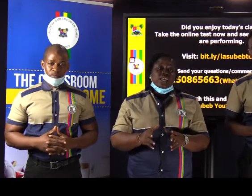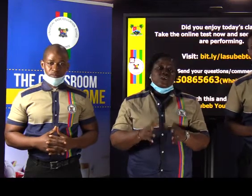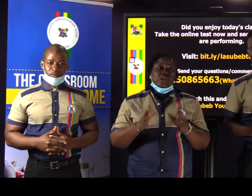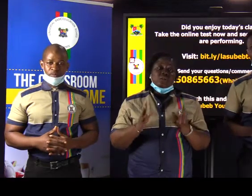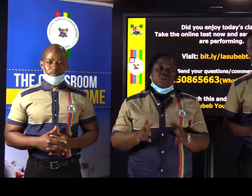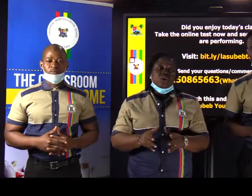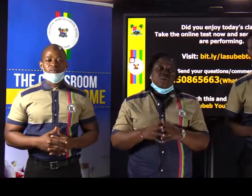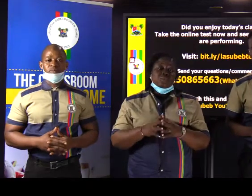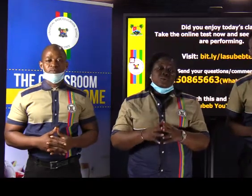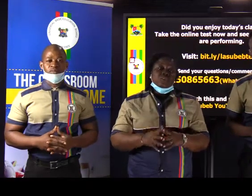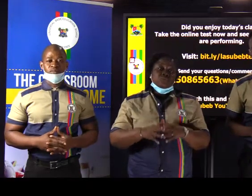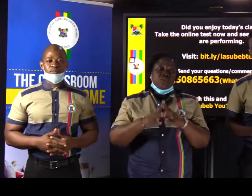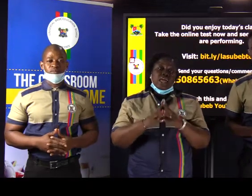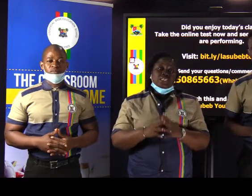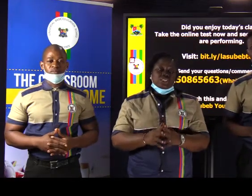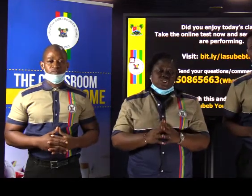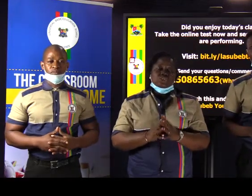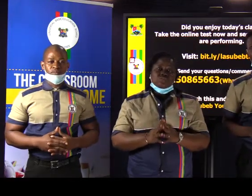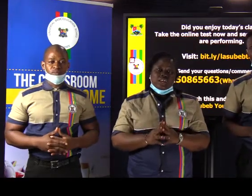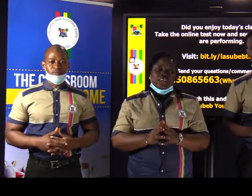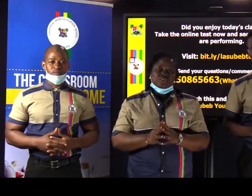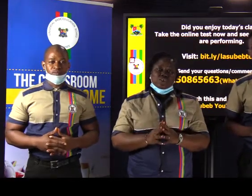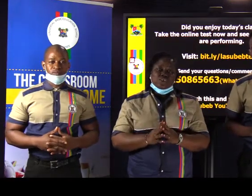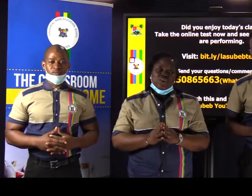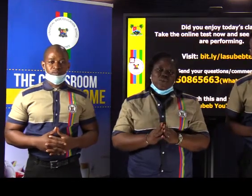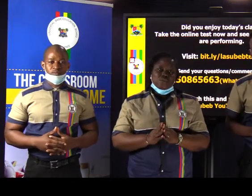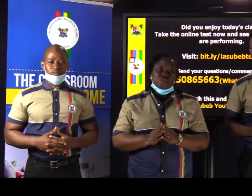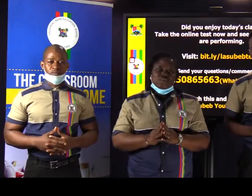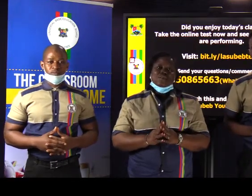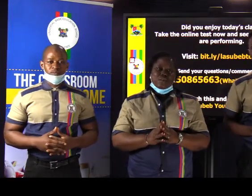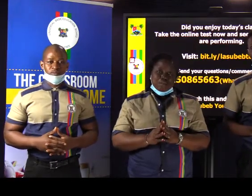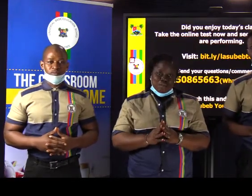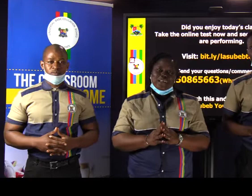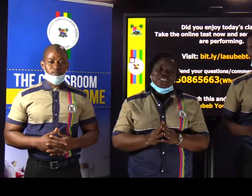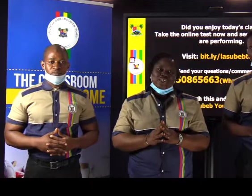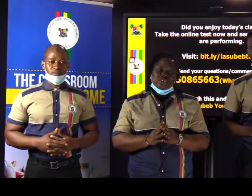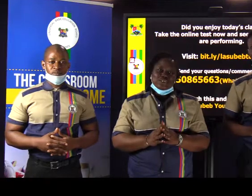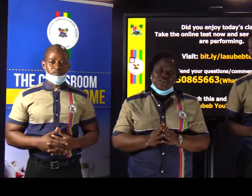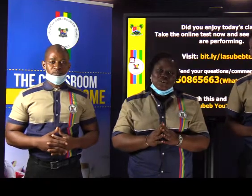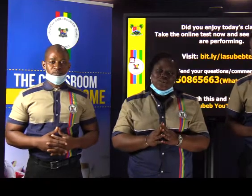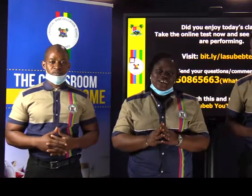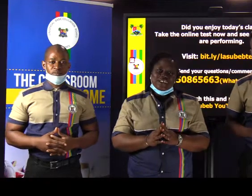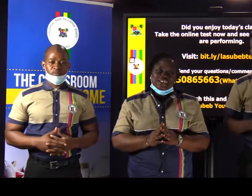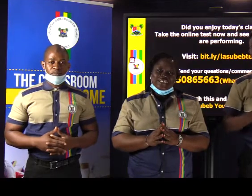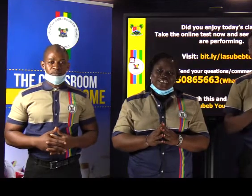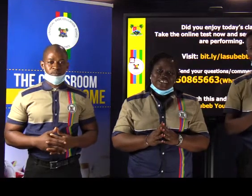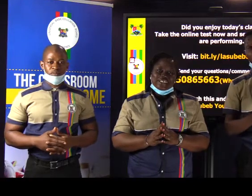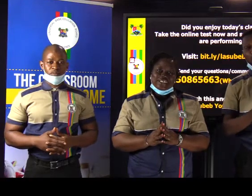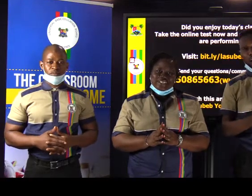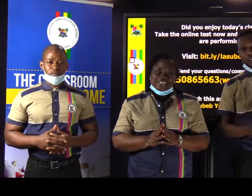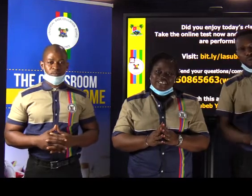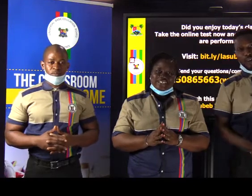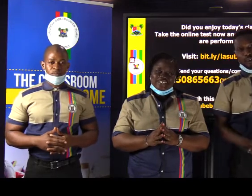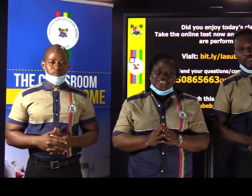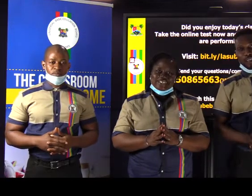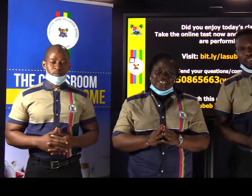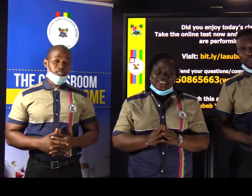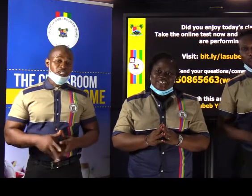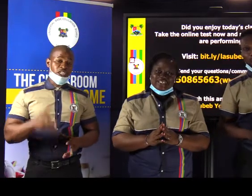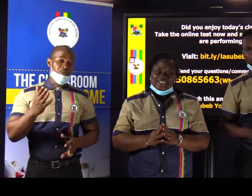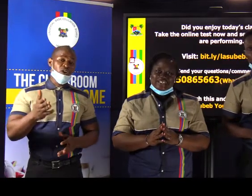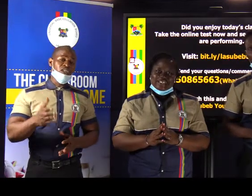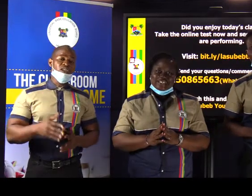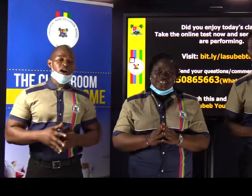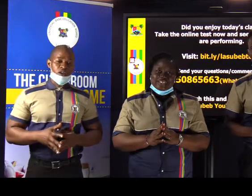meet again on another beautiful edition of the classroom in your home, make sure you do your homework. Wash your hands